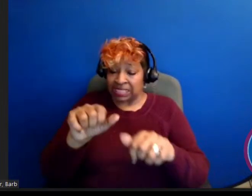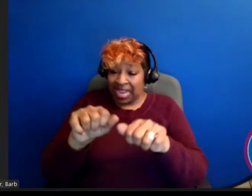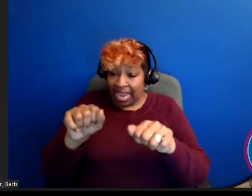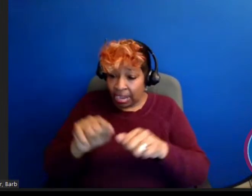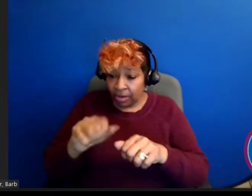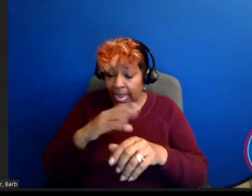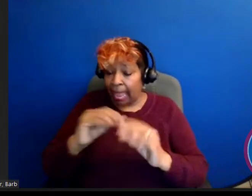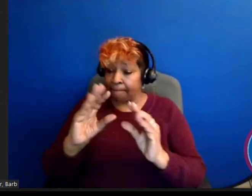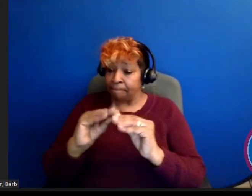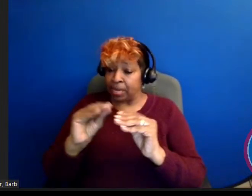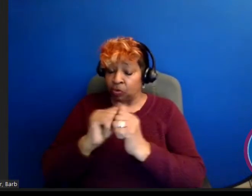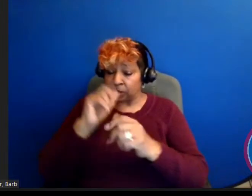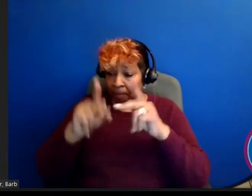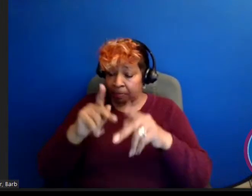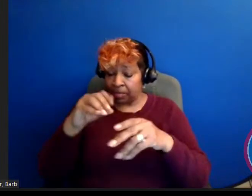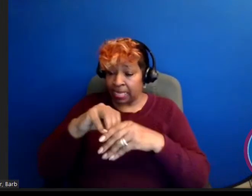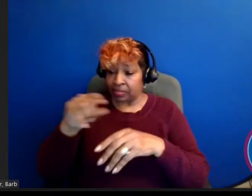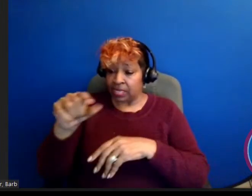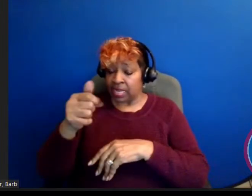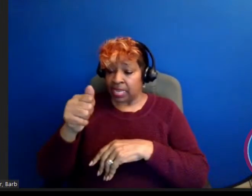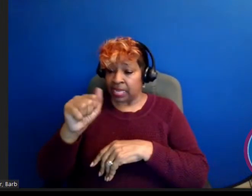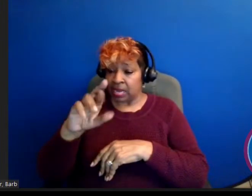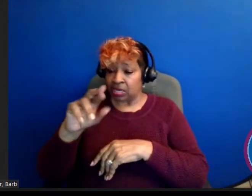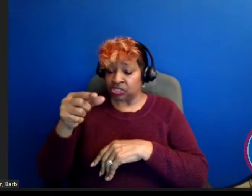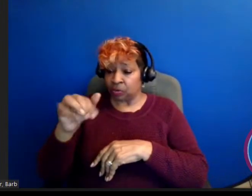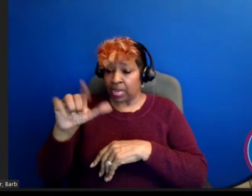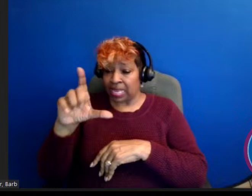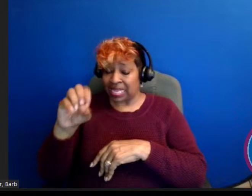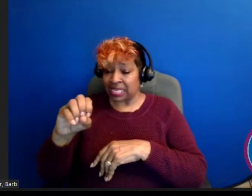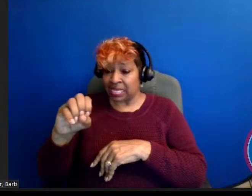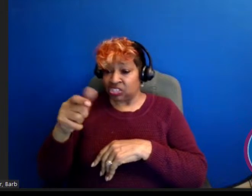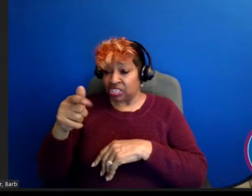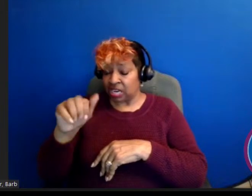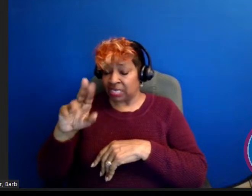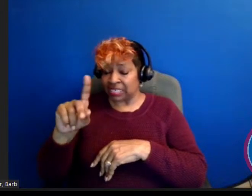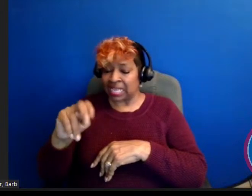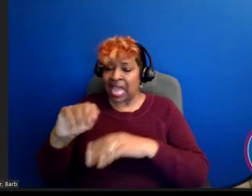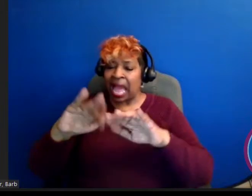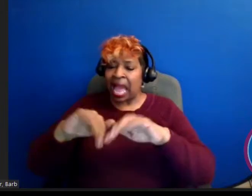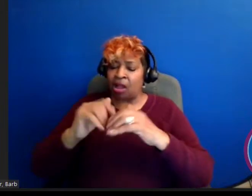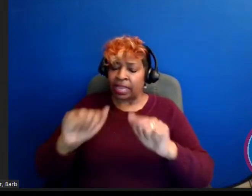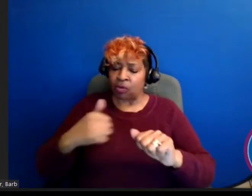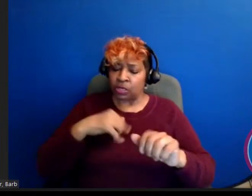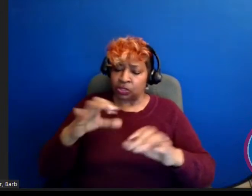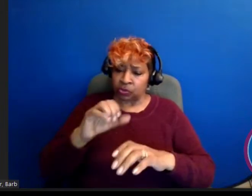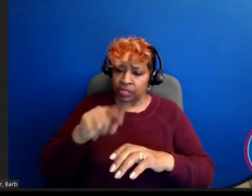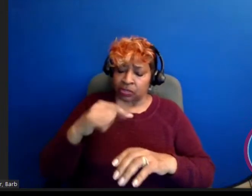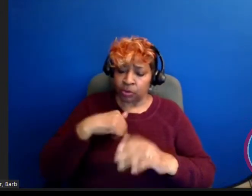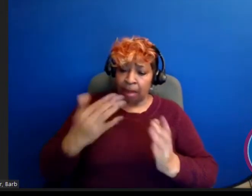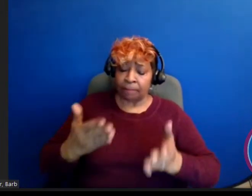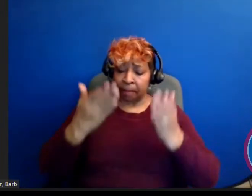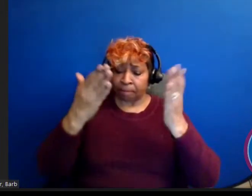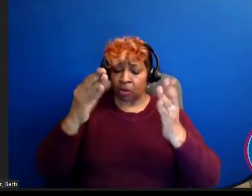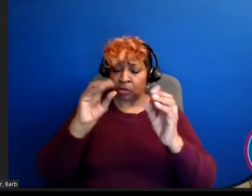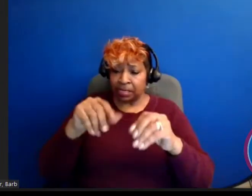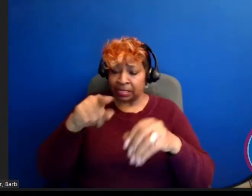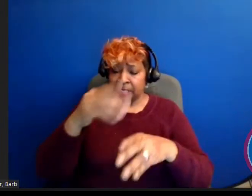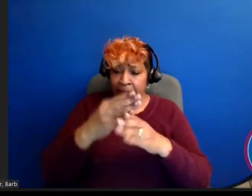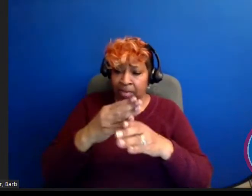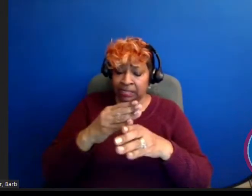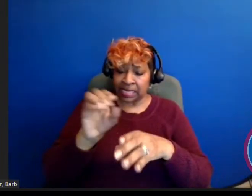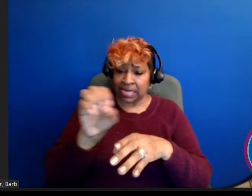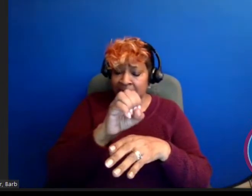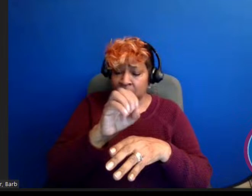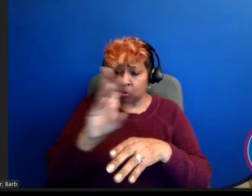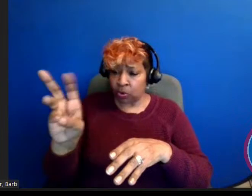with the folks in Alcott Gardens and say, how can we do this? Here, we could propose putting this bus as an east-west. What does that do? Well, we're going to